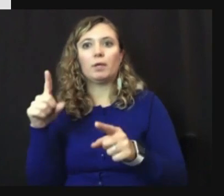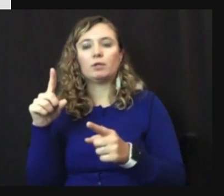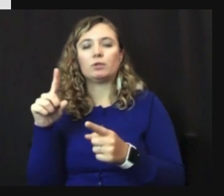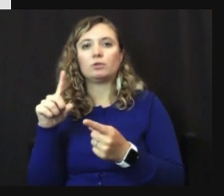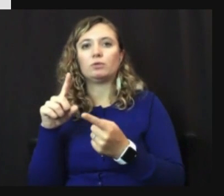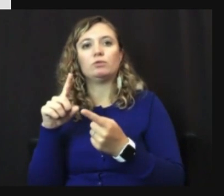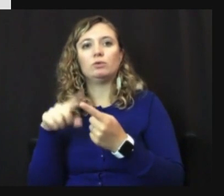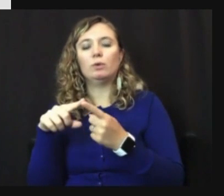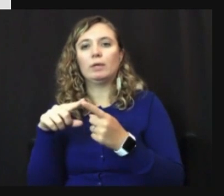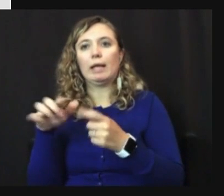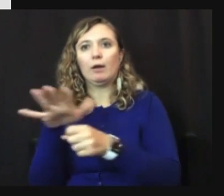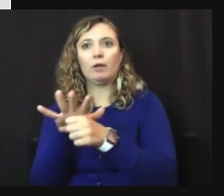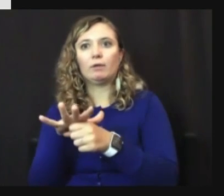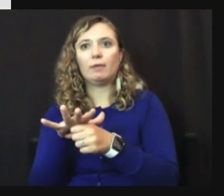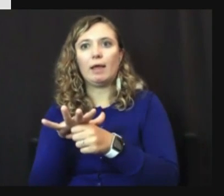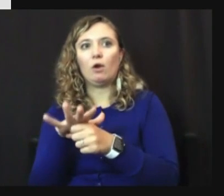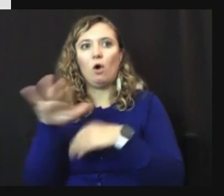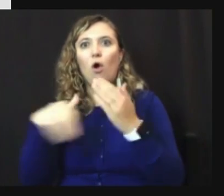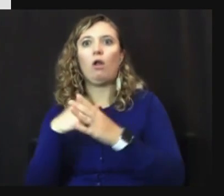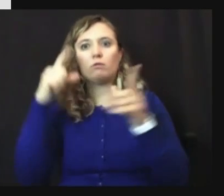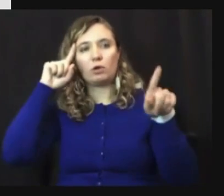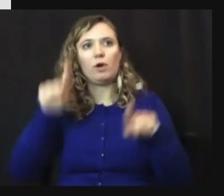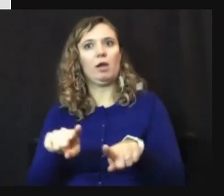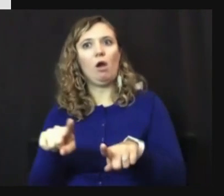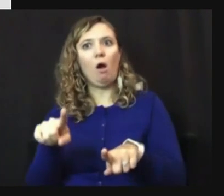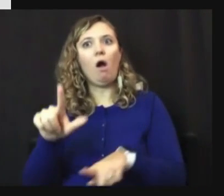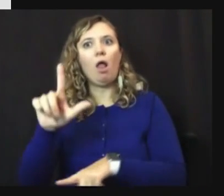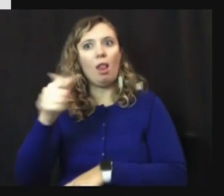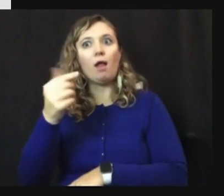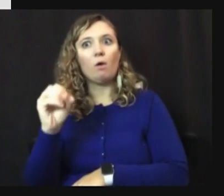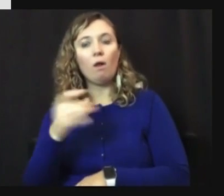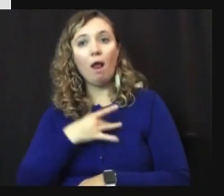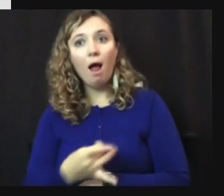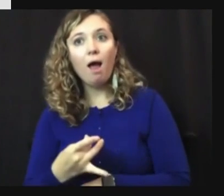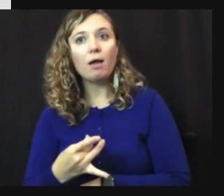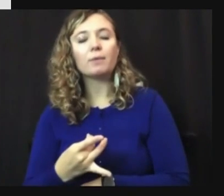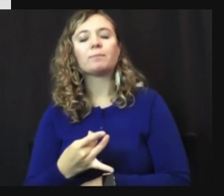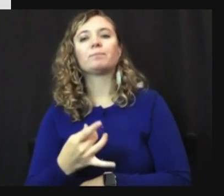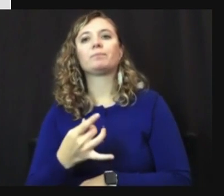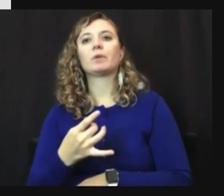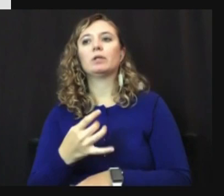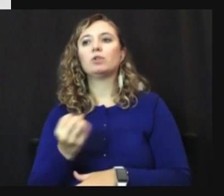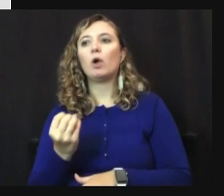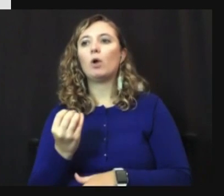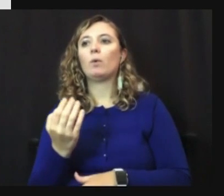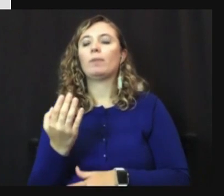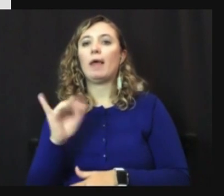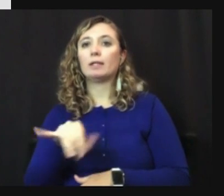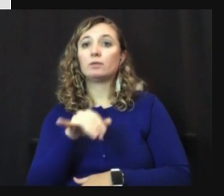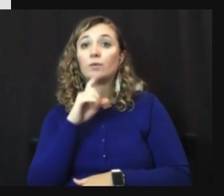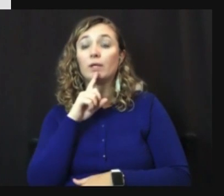agreed with. And this allows you to experiment with your social